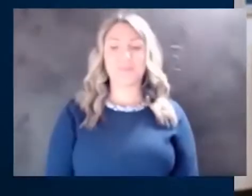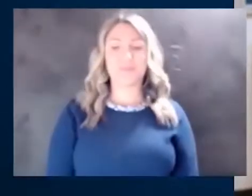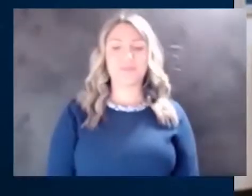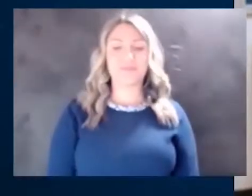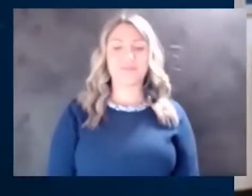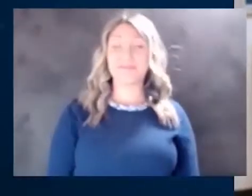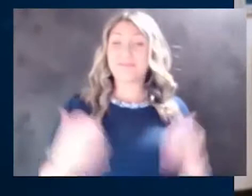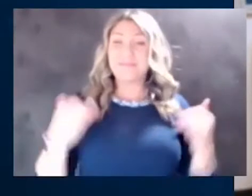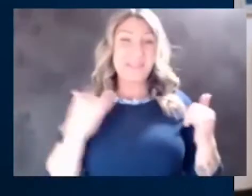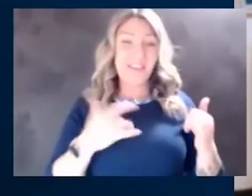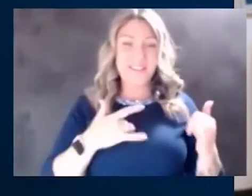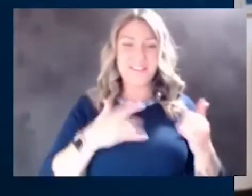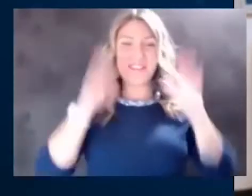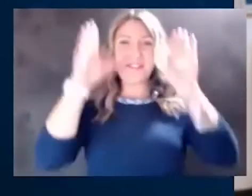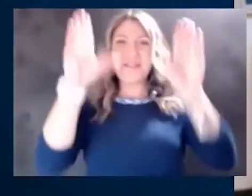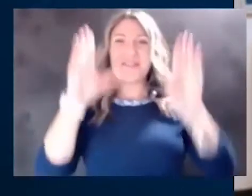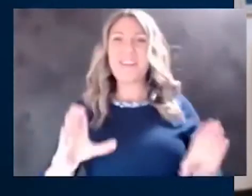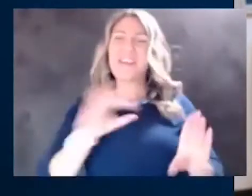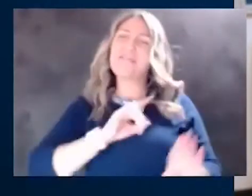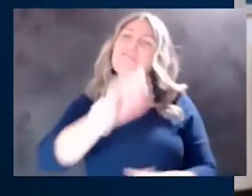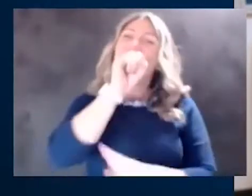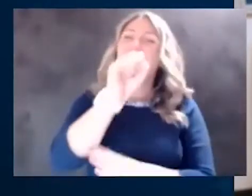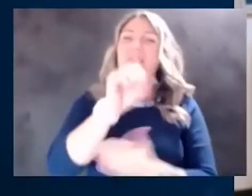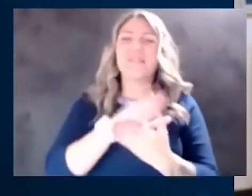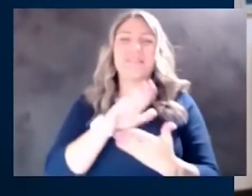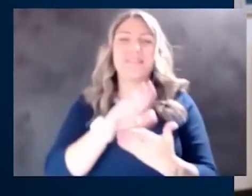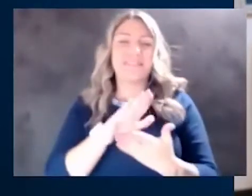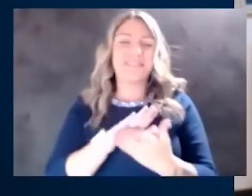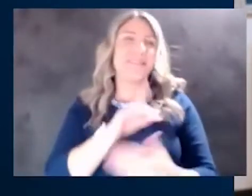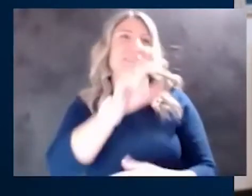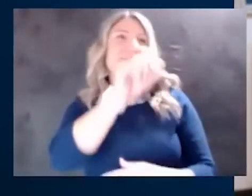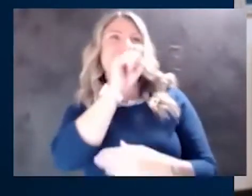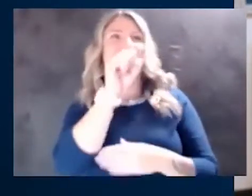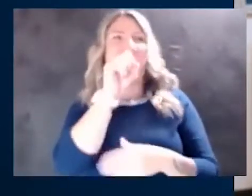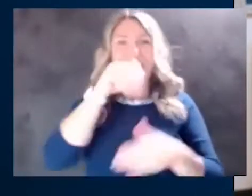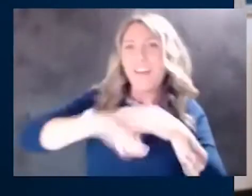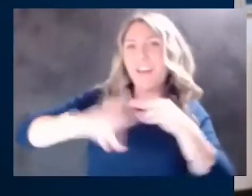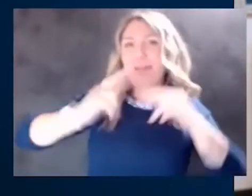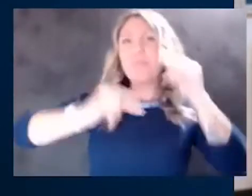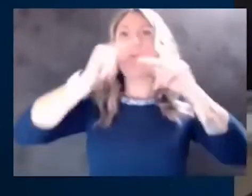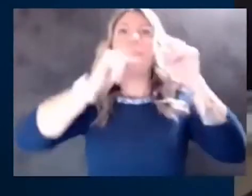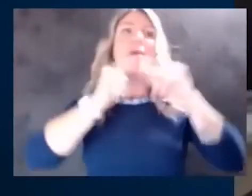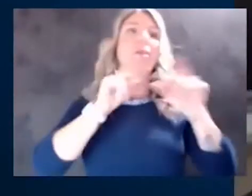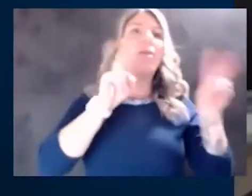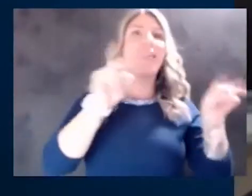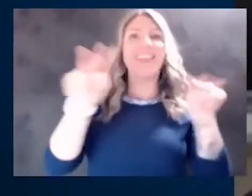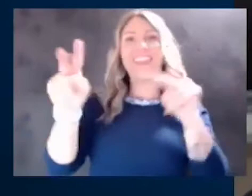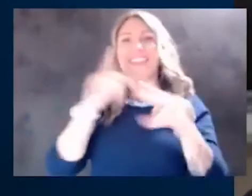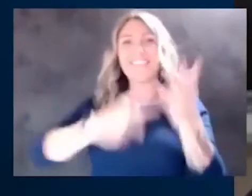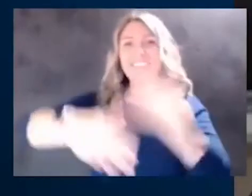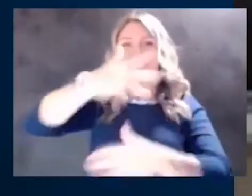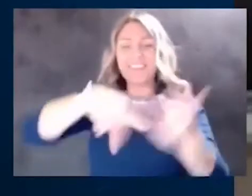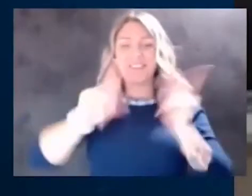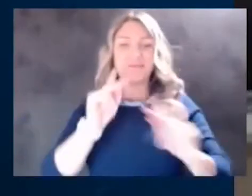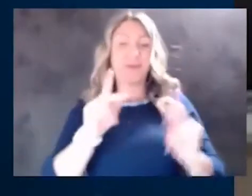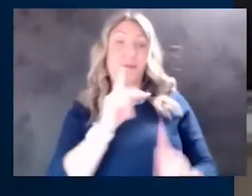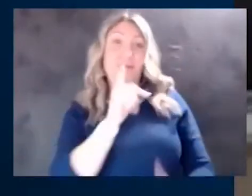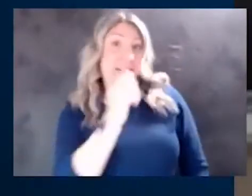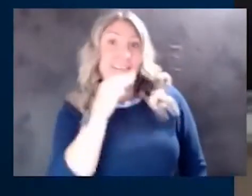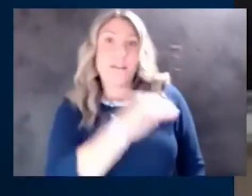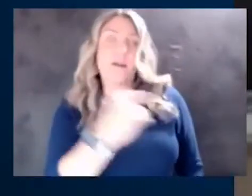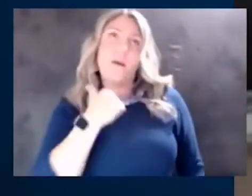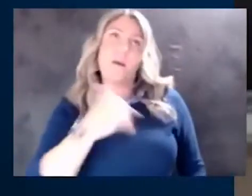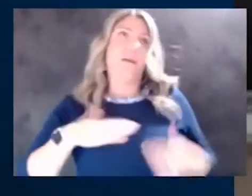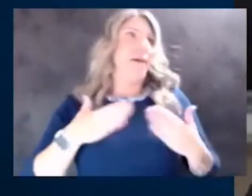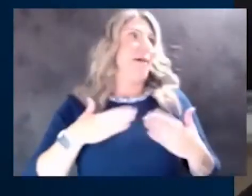school. Like, I love being in the building and being with people. Not gonna lie, I was happy. I'm a social person.